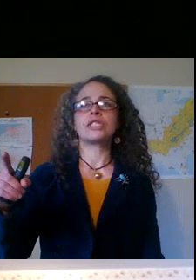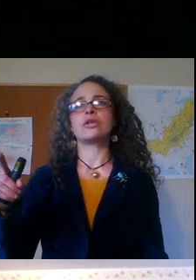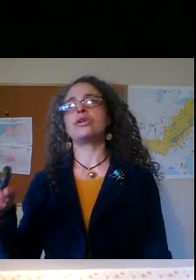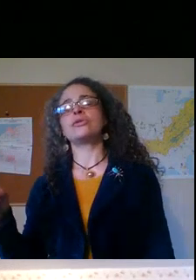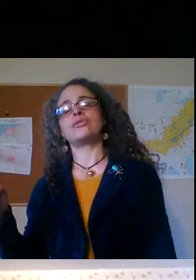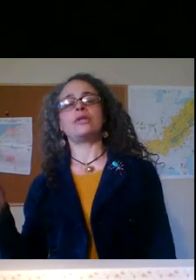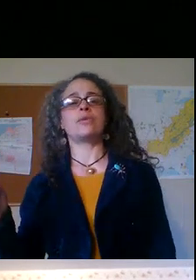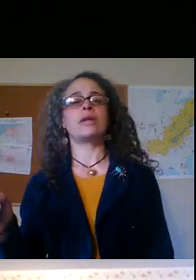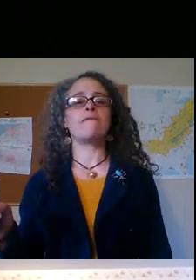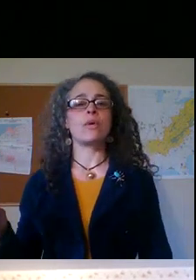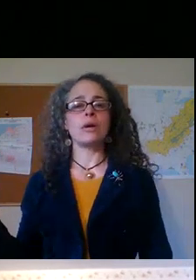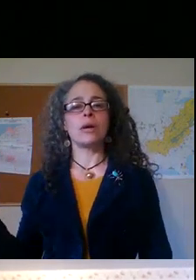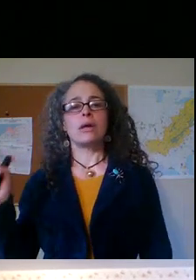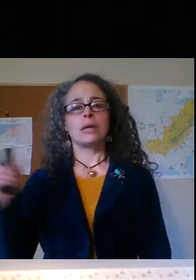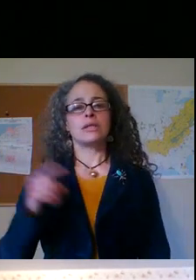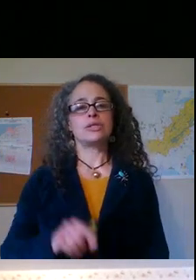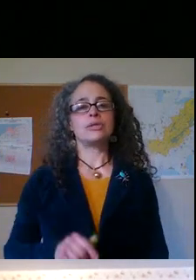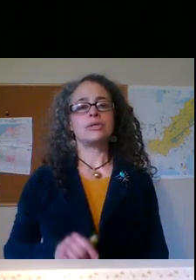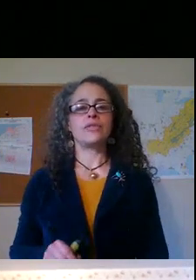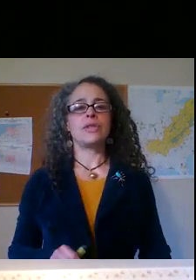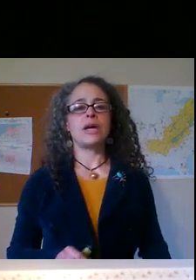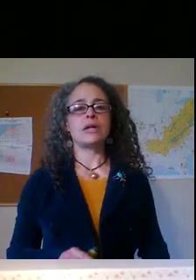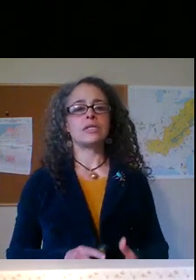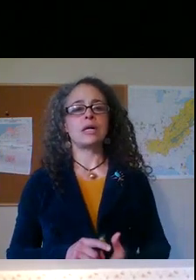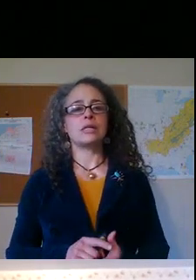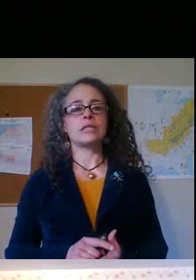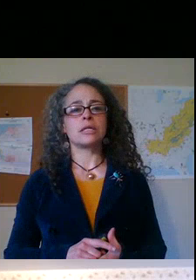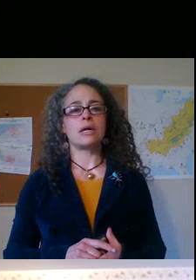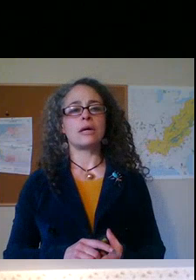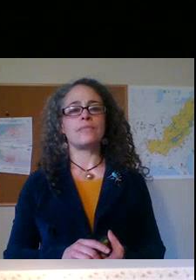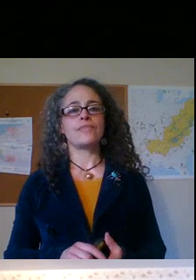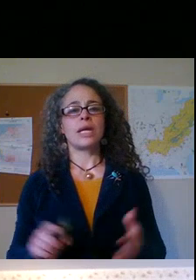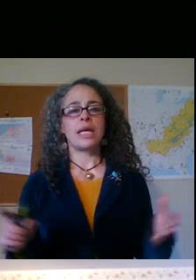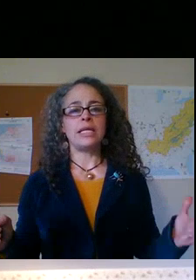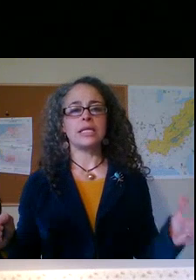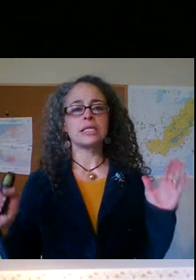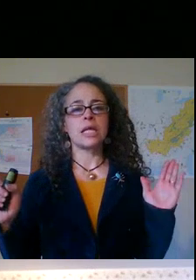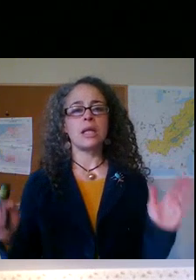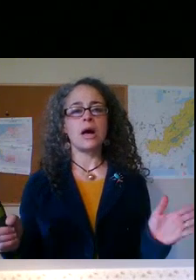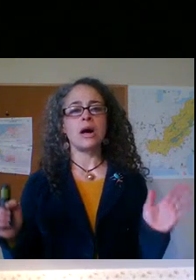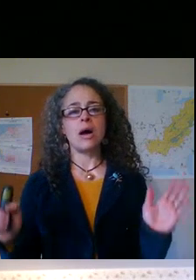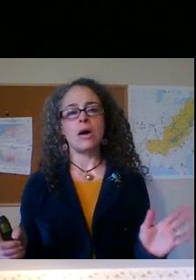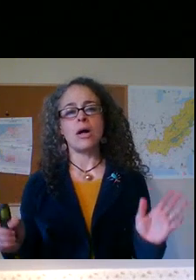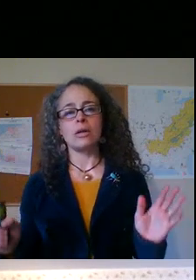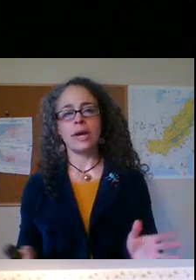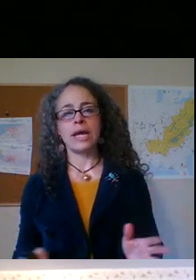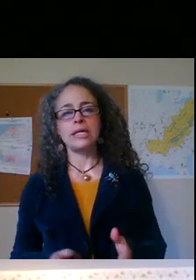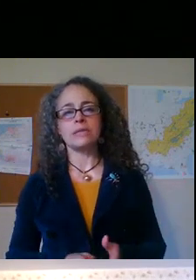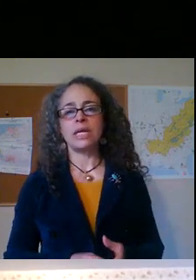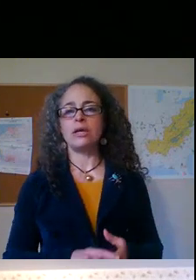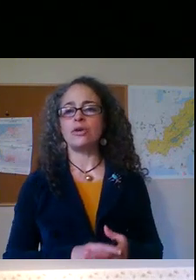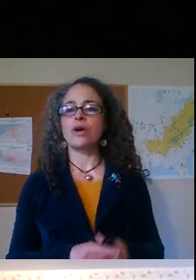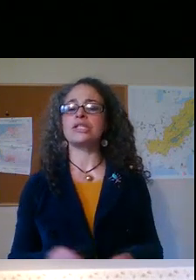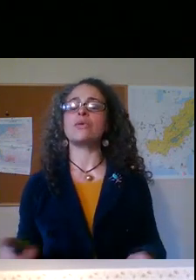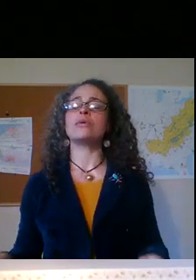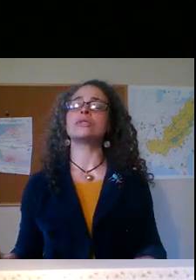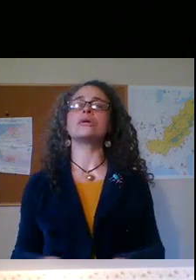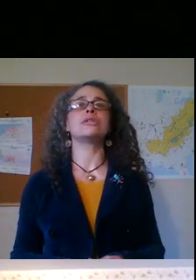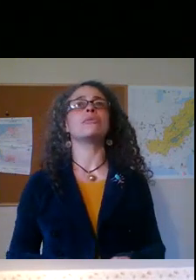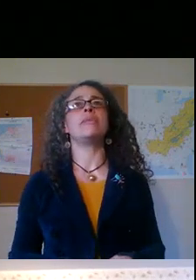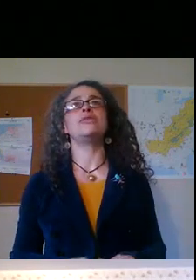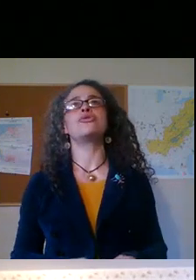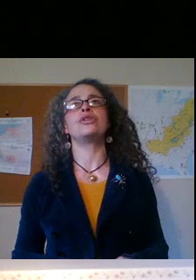for fiscal year 2024, it's $250,000. Again, this is a long haul grant, meaning your